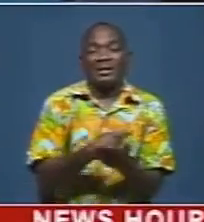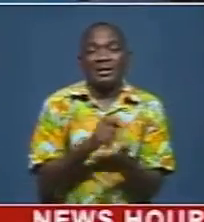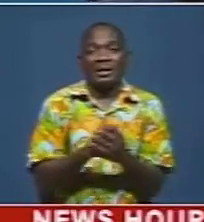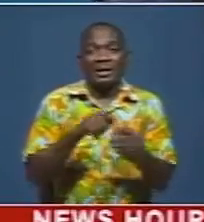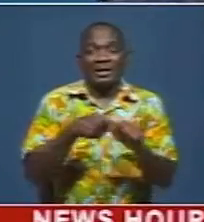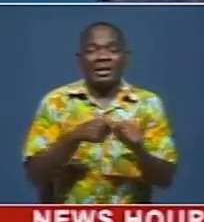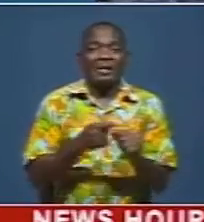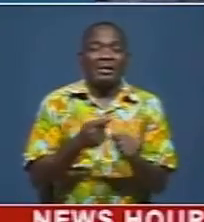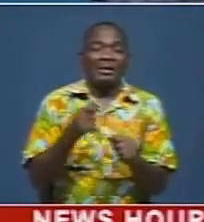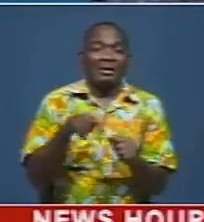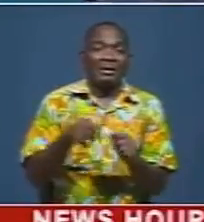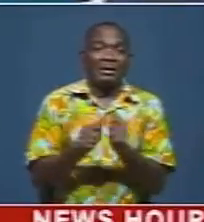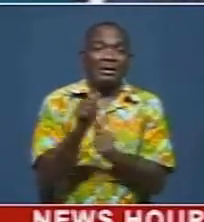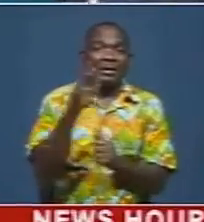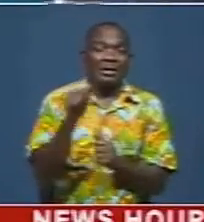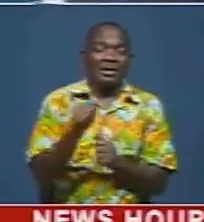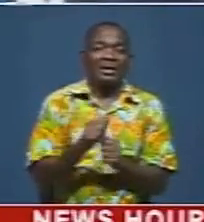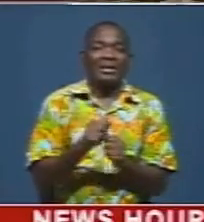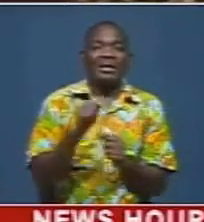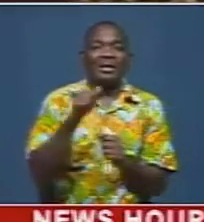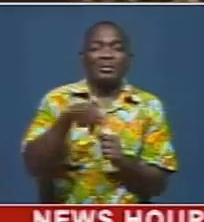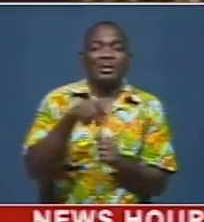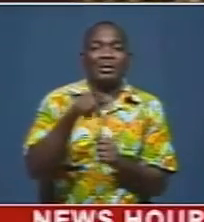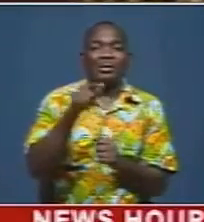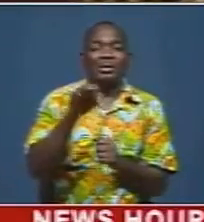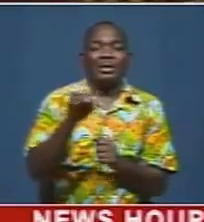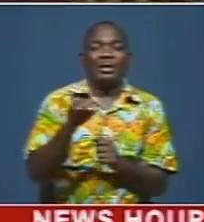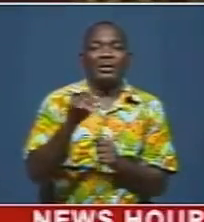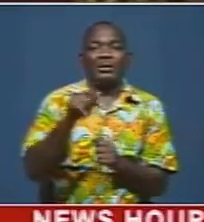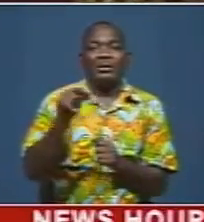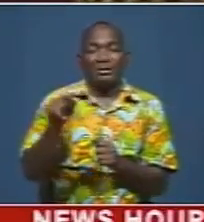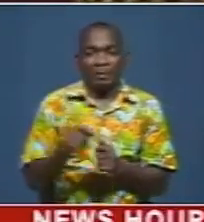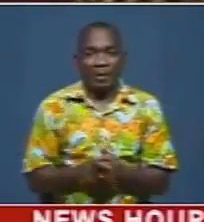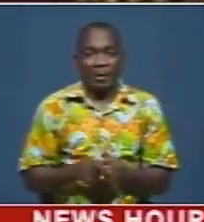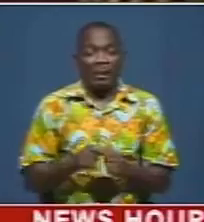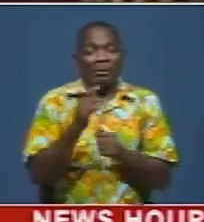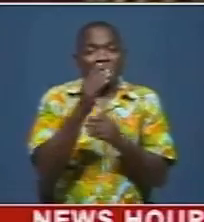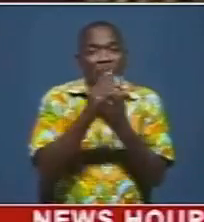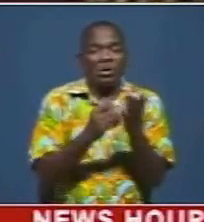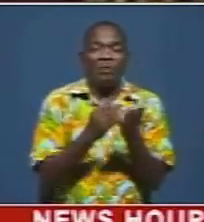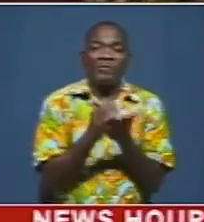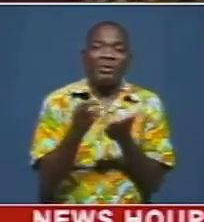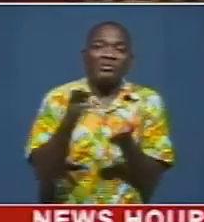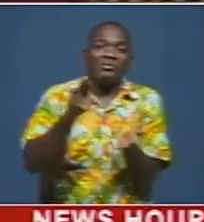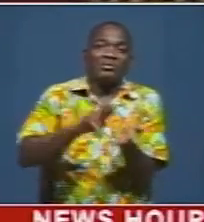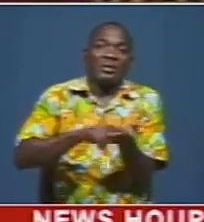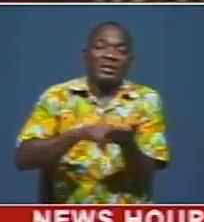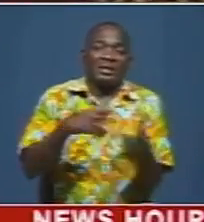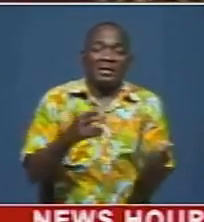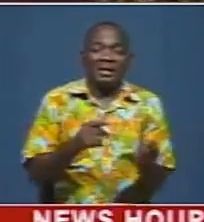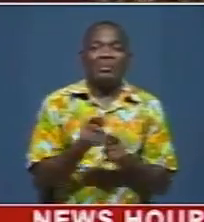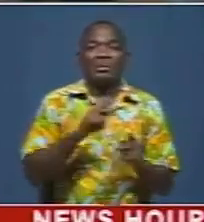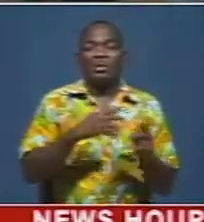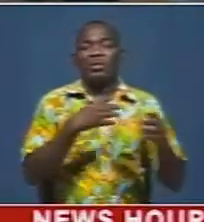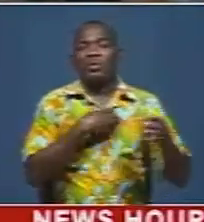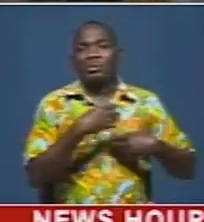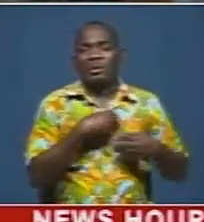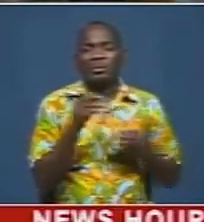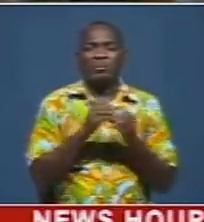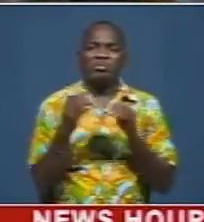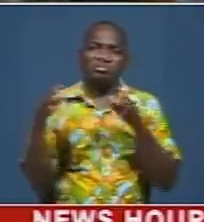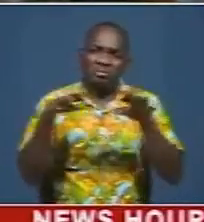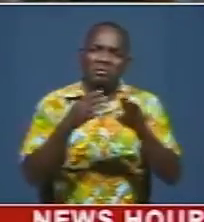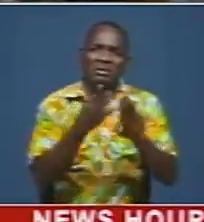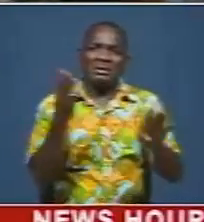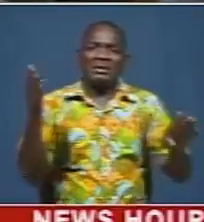began in the Greater Accra region on April 29, 2020. Some failed to register, complaining of crowd and long